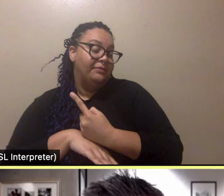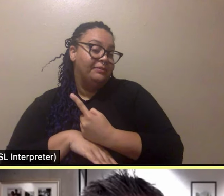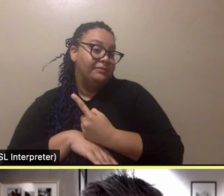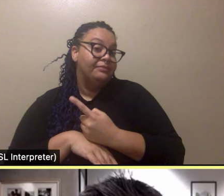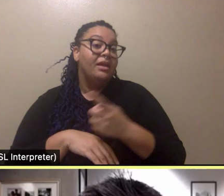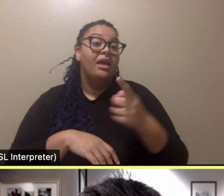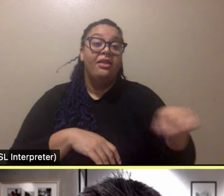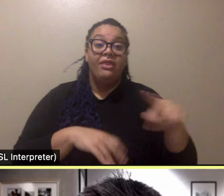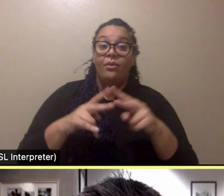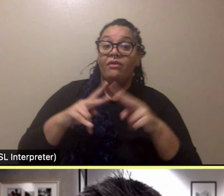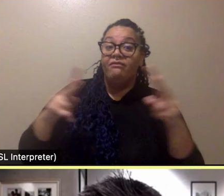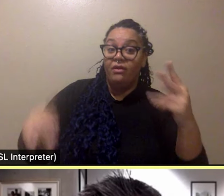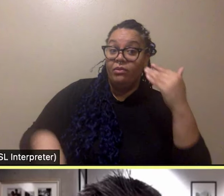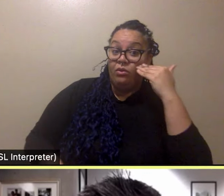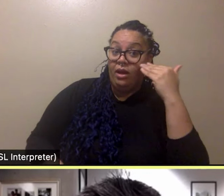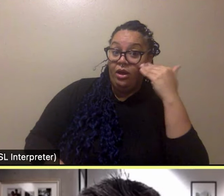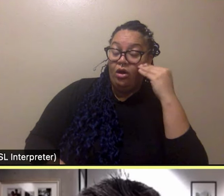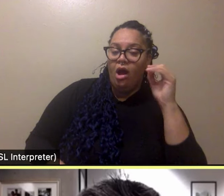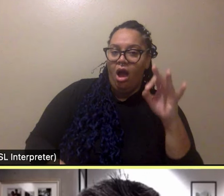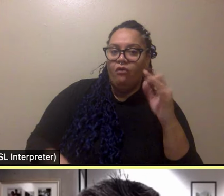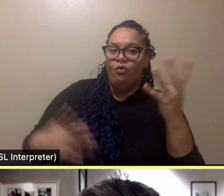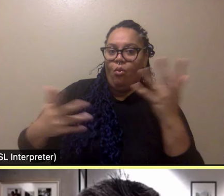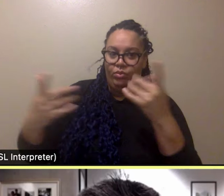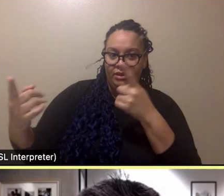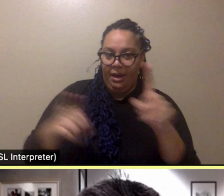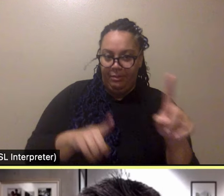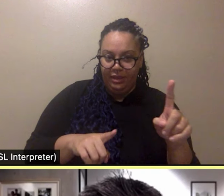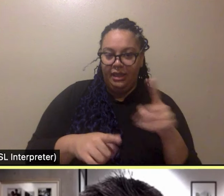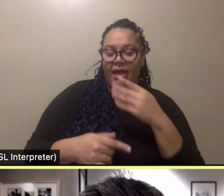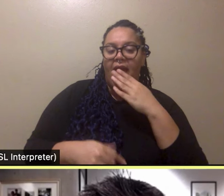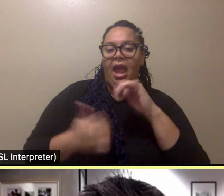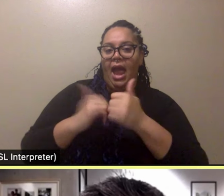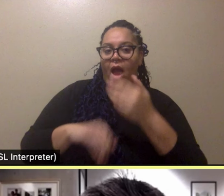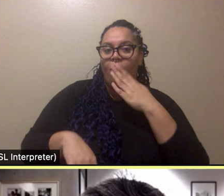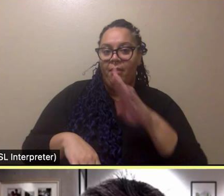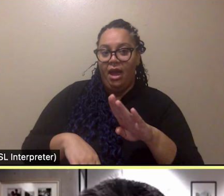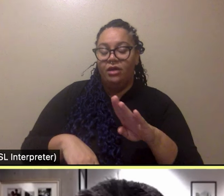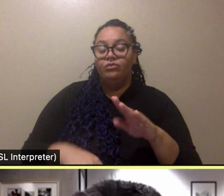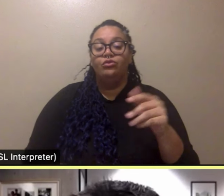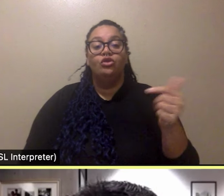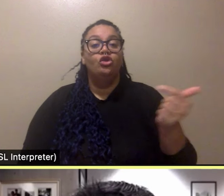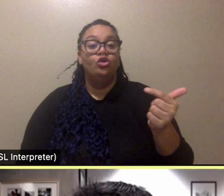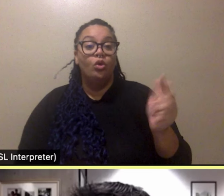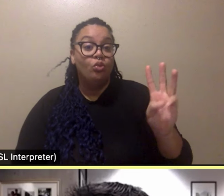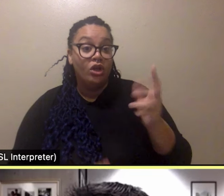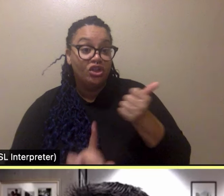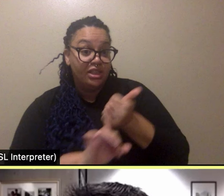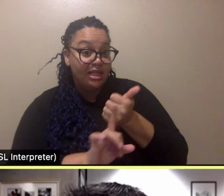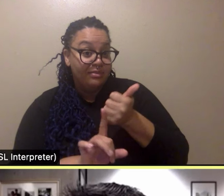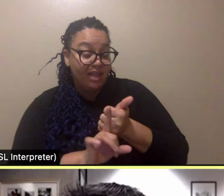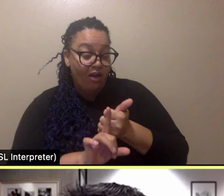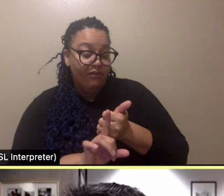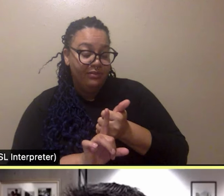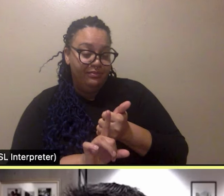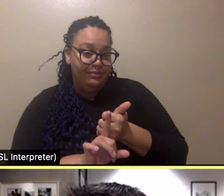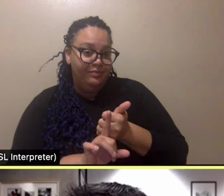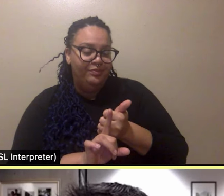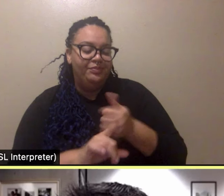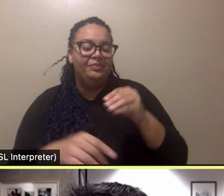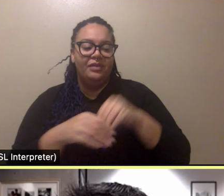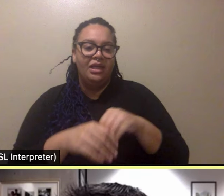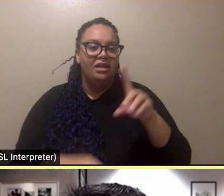very aware of the brutality of it. George Washington himself said in one of his documents